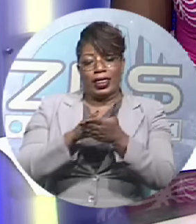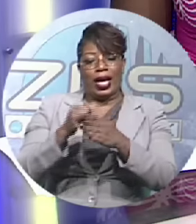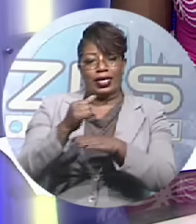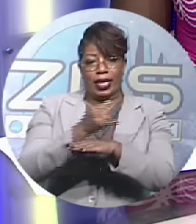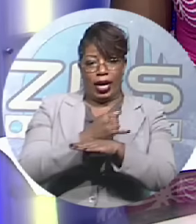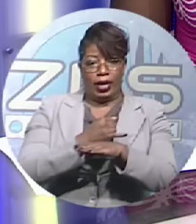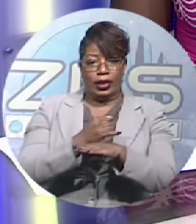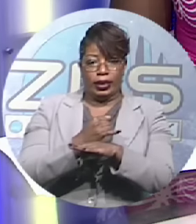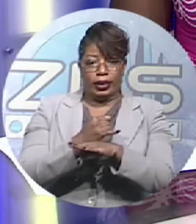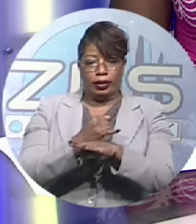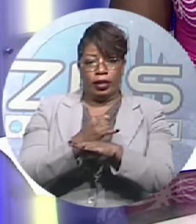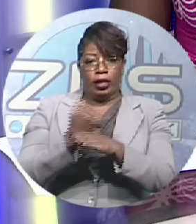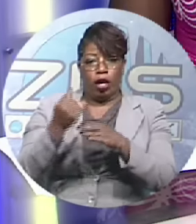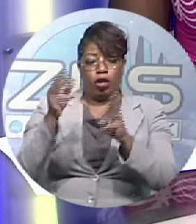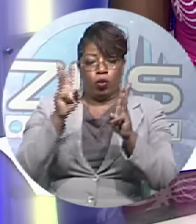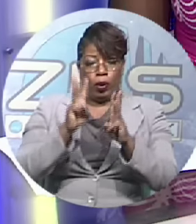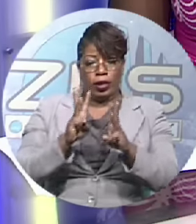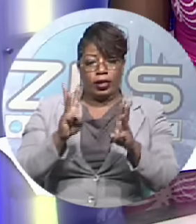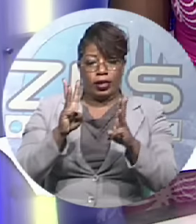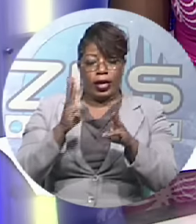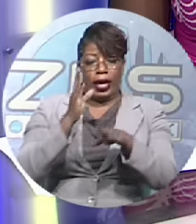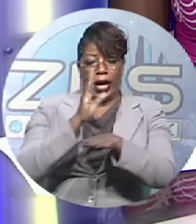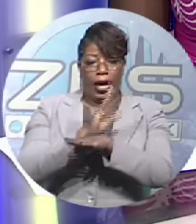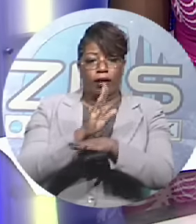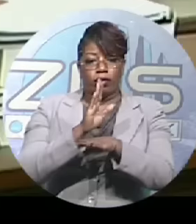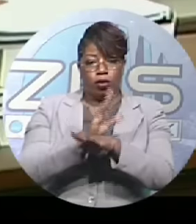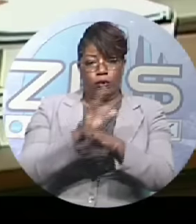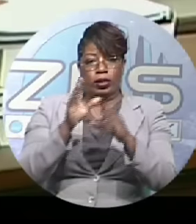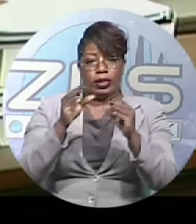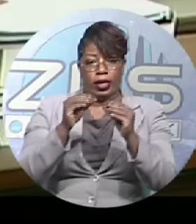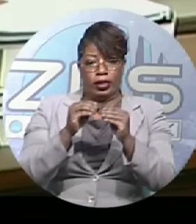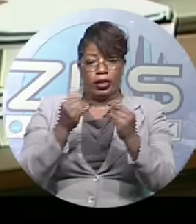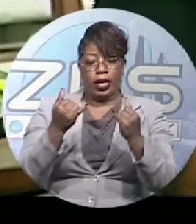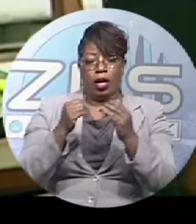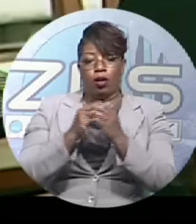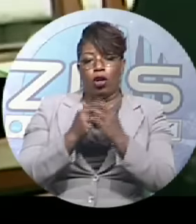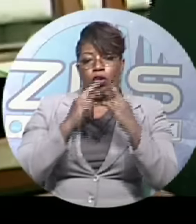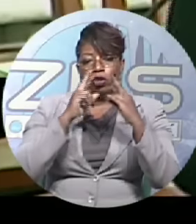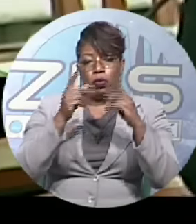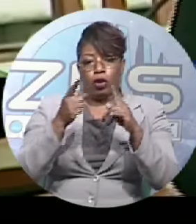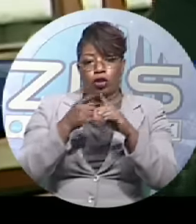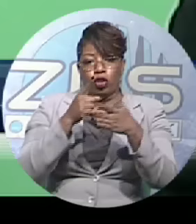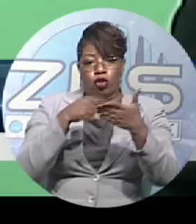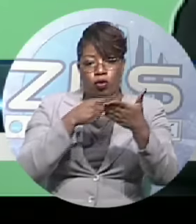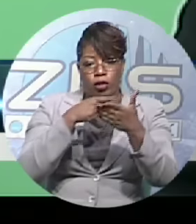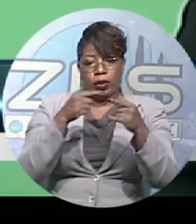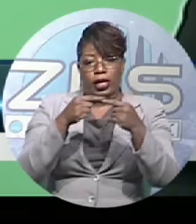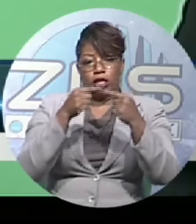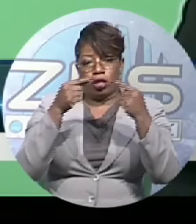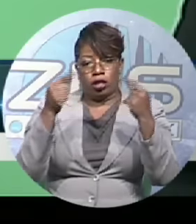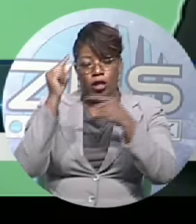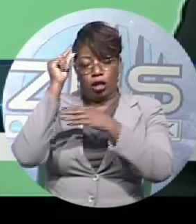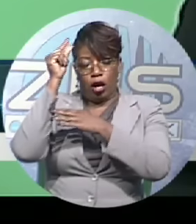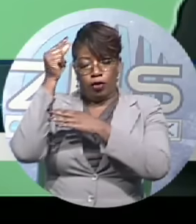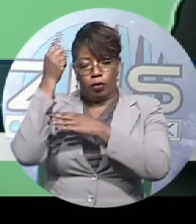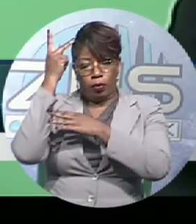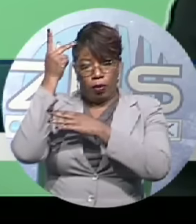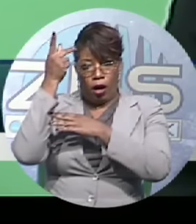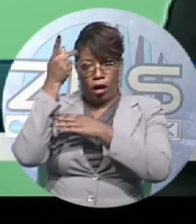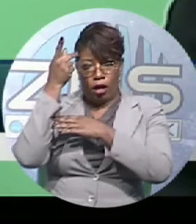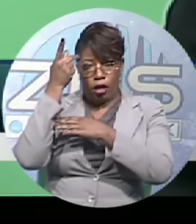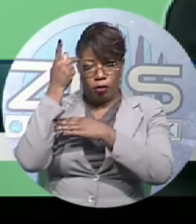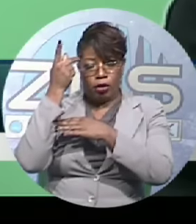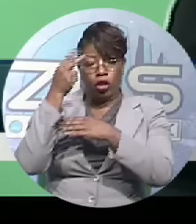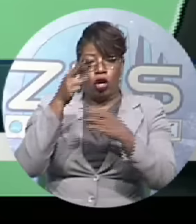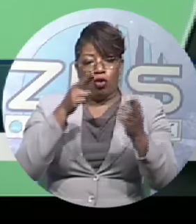Munnings reports on Wednesday's afternoon's session. Responding to criticism from the opposition, the government's parliamentary representatives